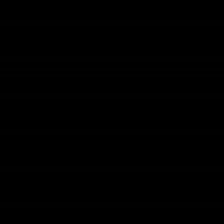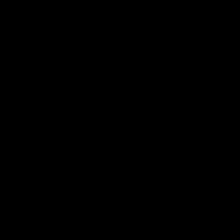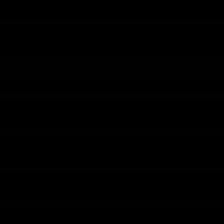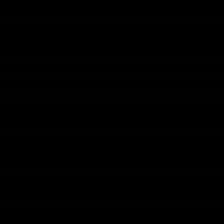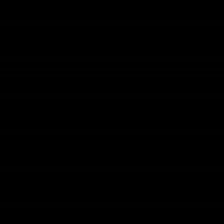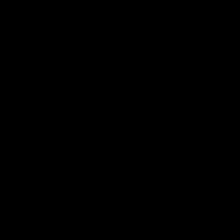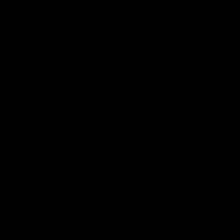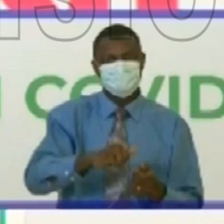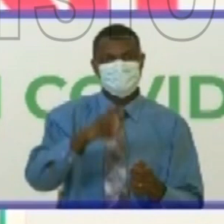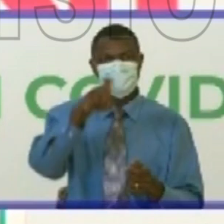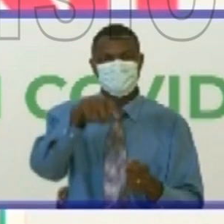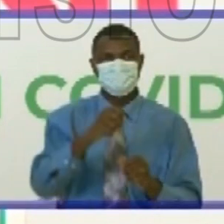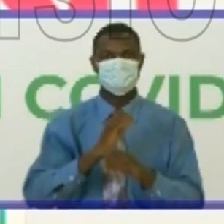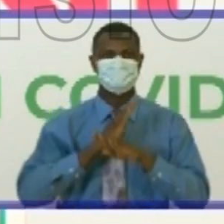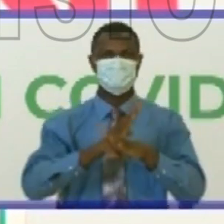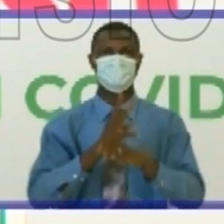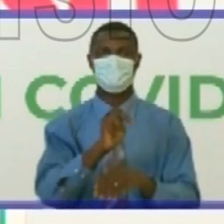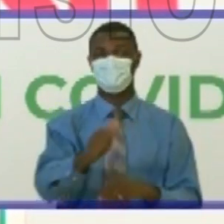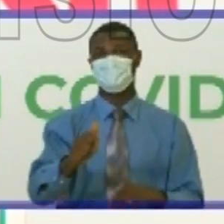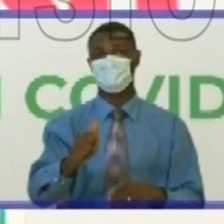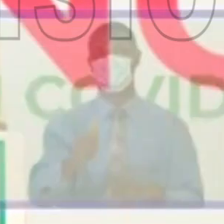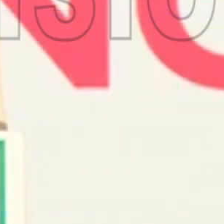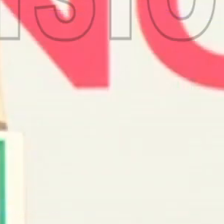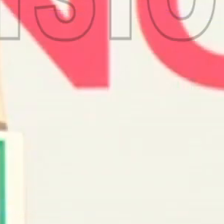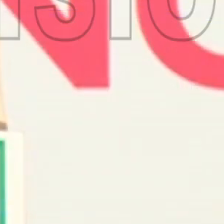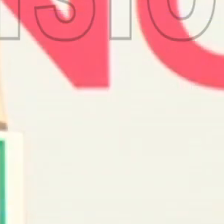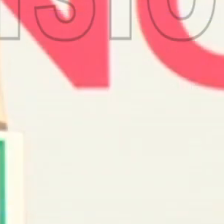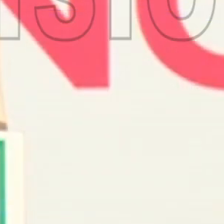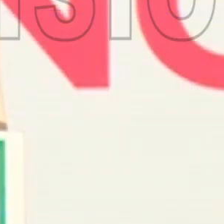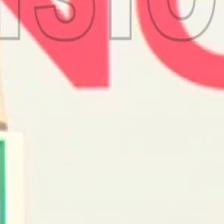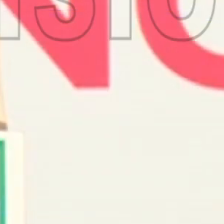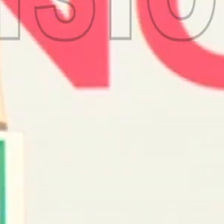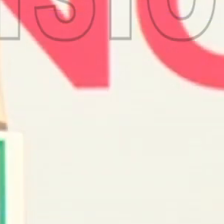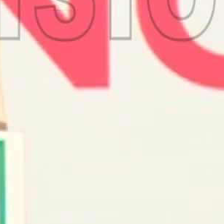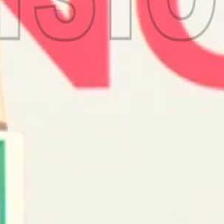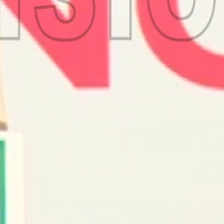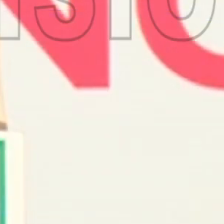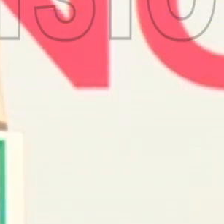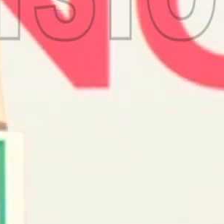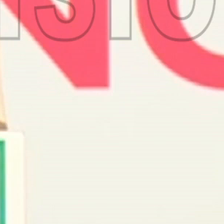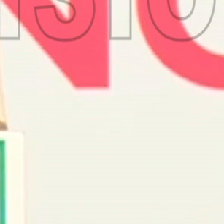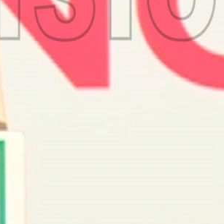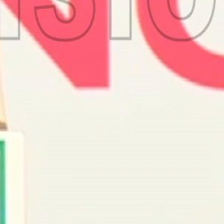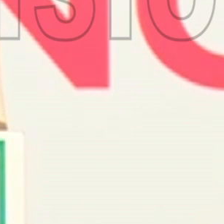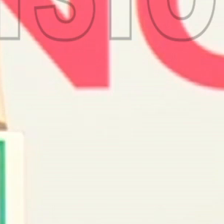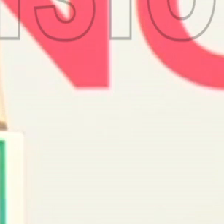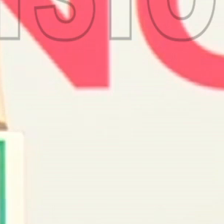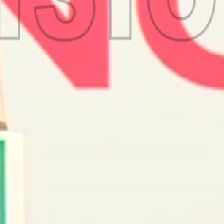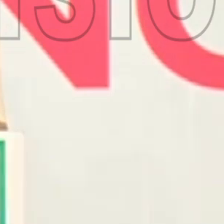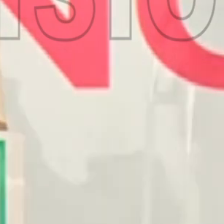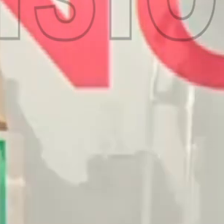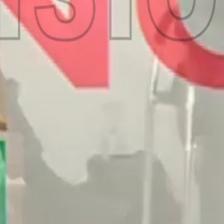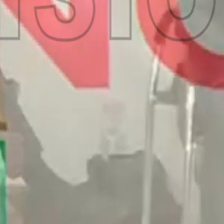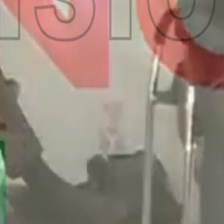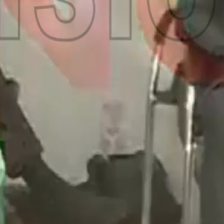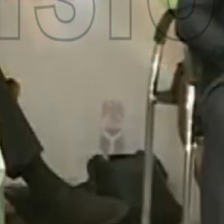And parents. While governments are ensuring institutions take the necessary action to safeguard health,